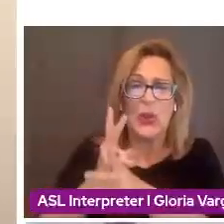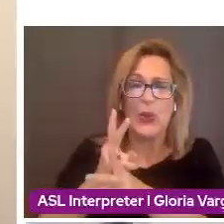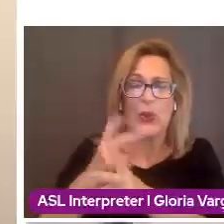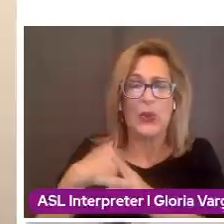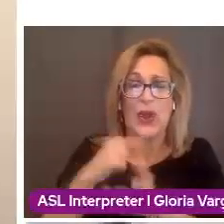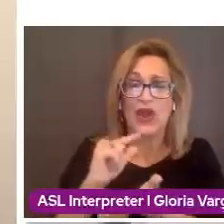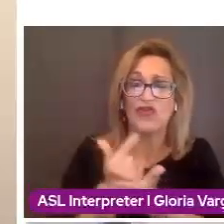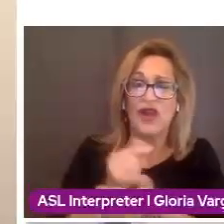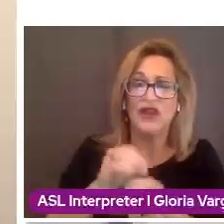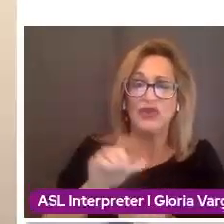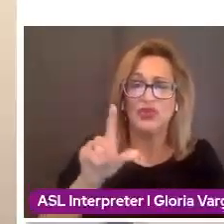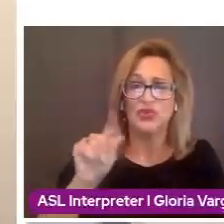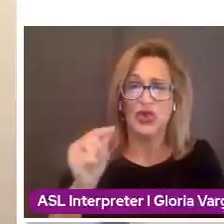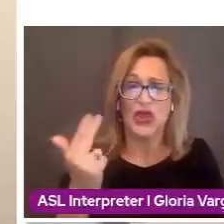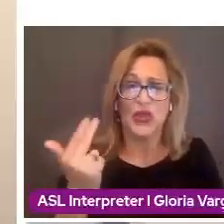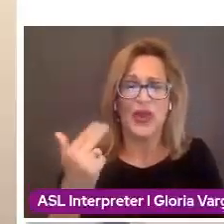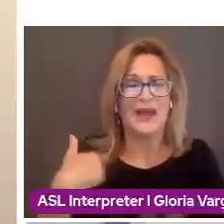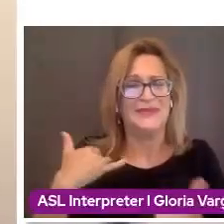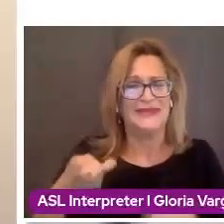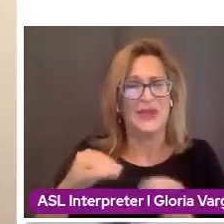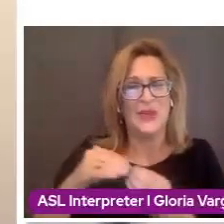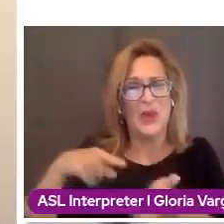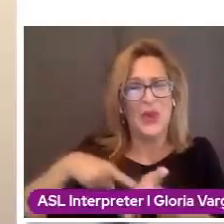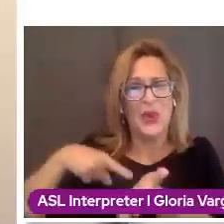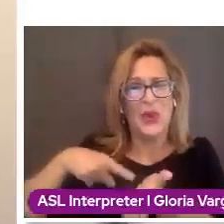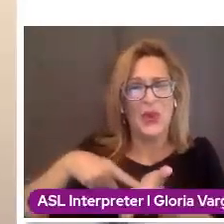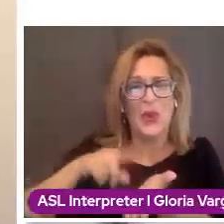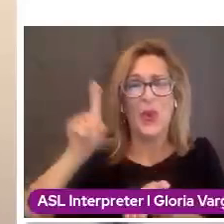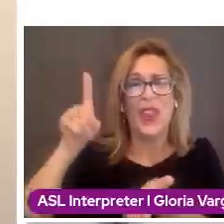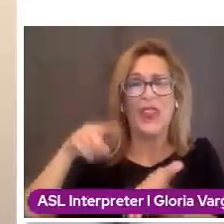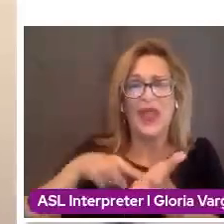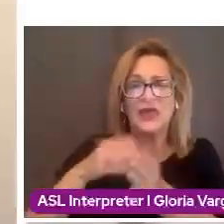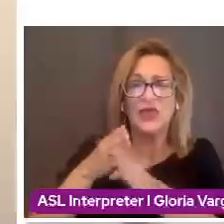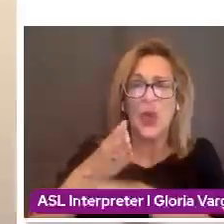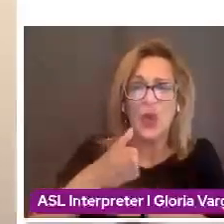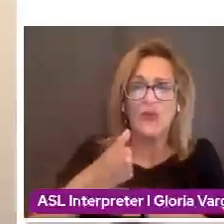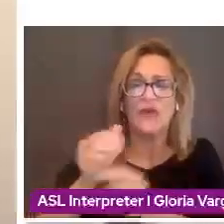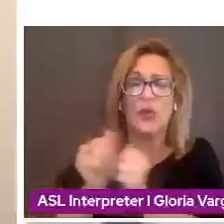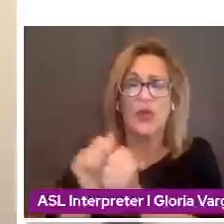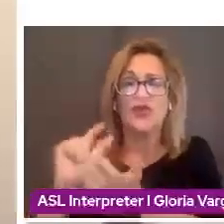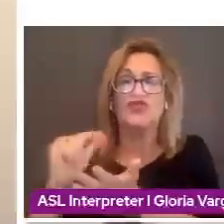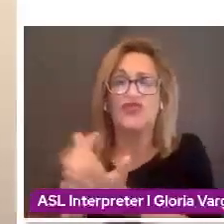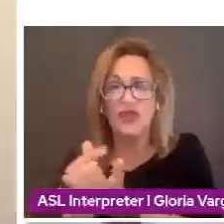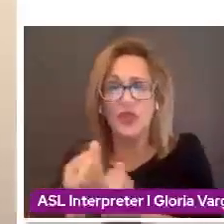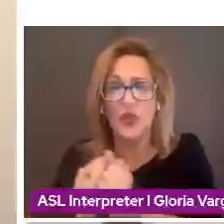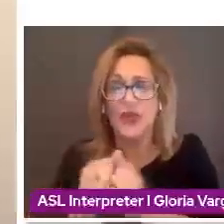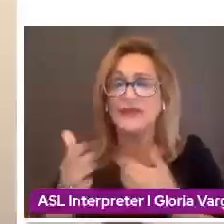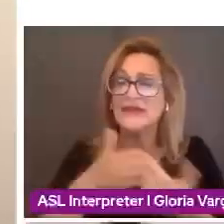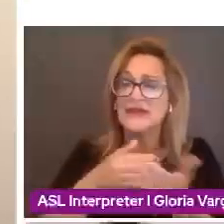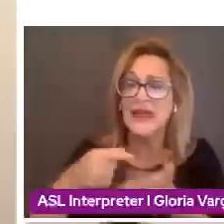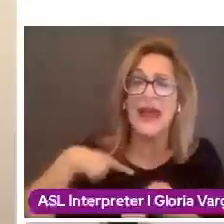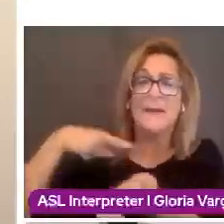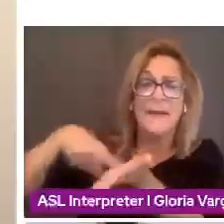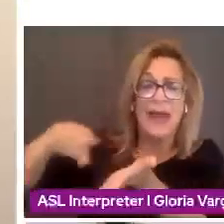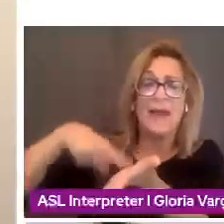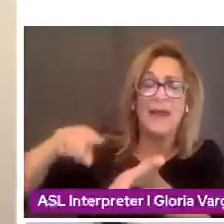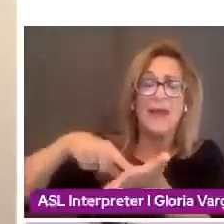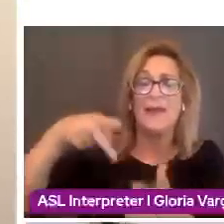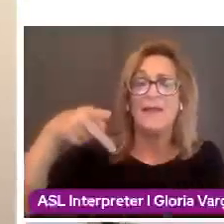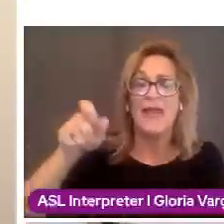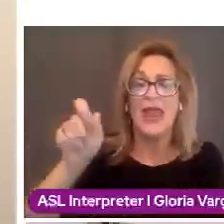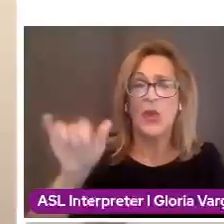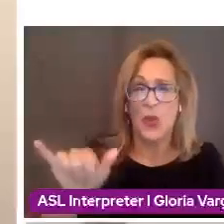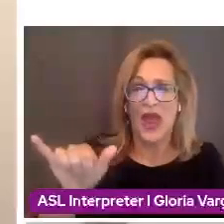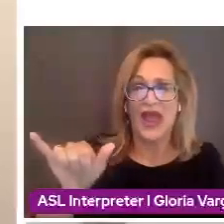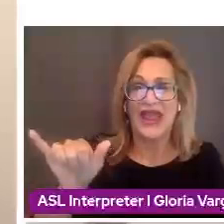in 2013 and owe $1,000 more than I graduated with, despite paying the PAYE, I think that means